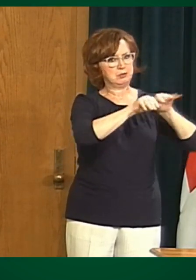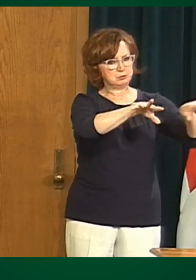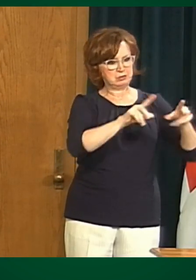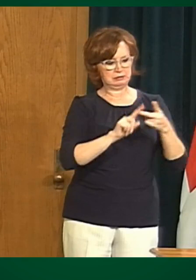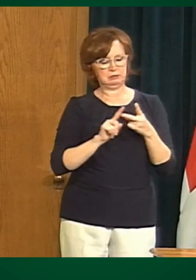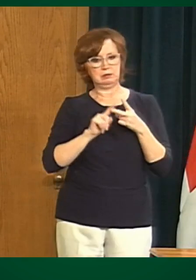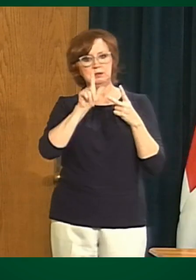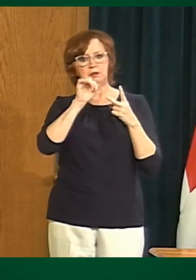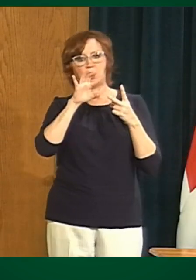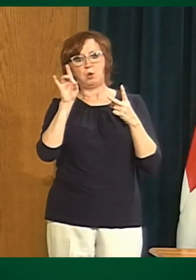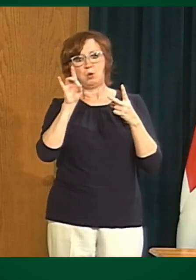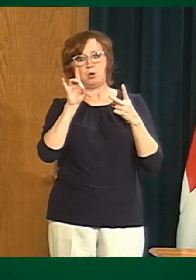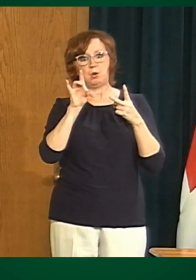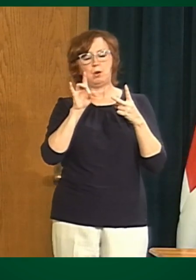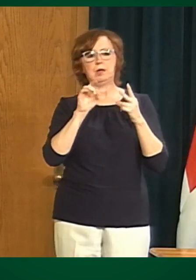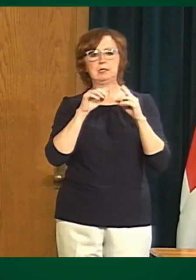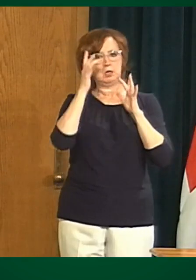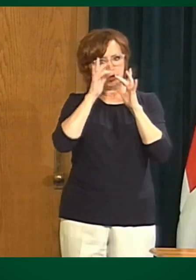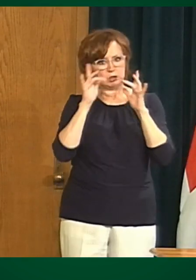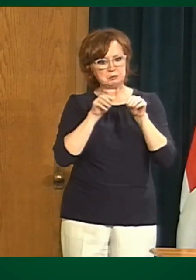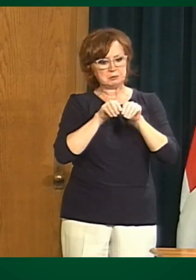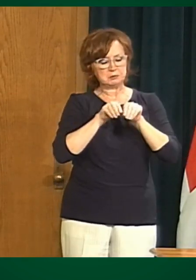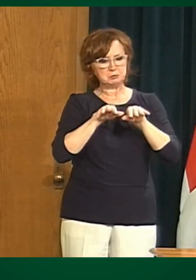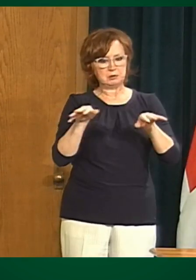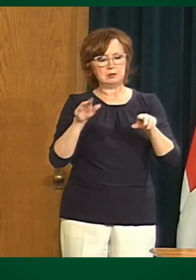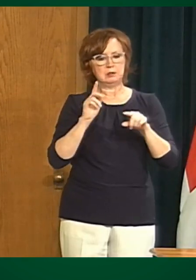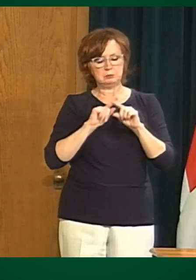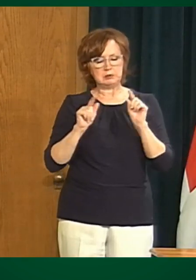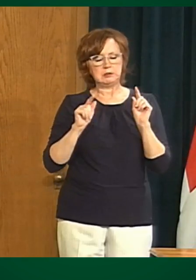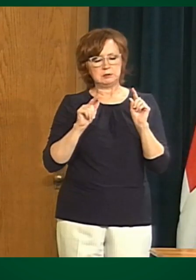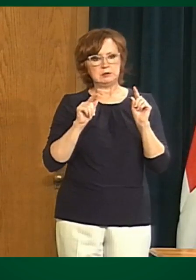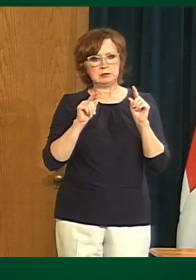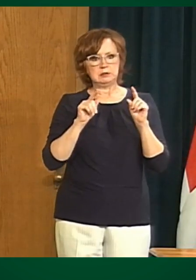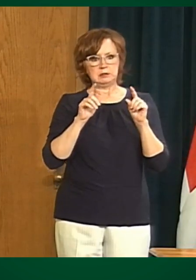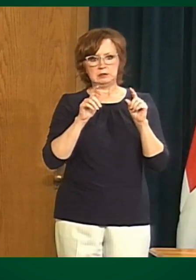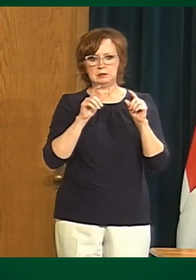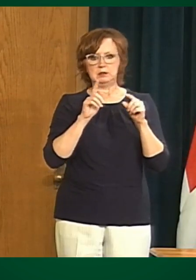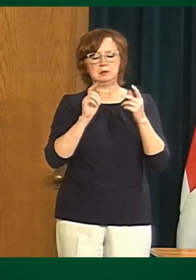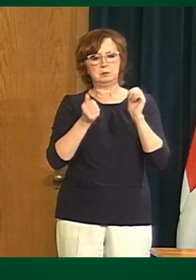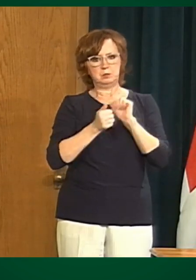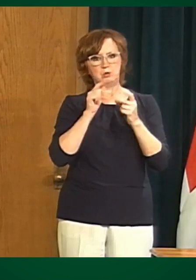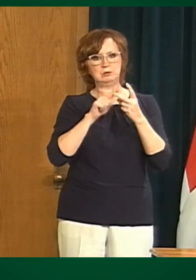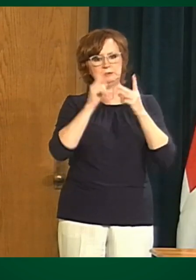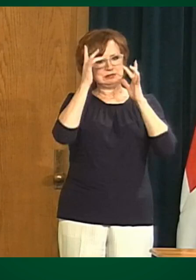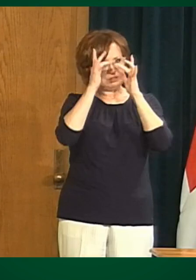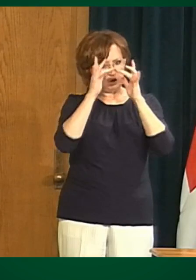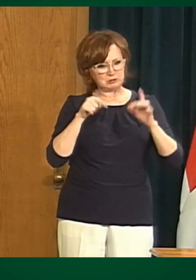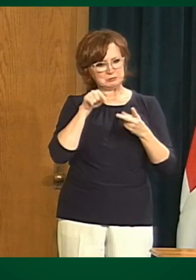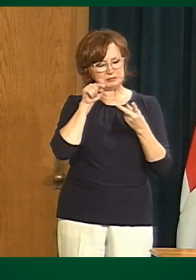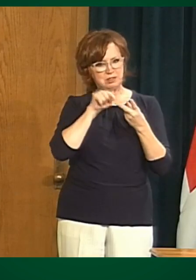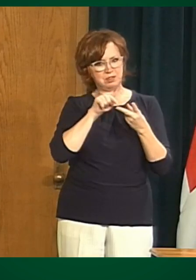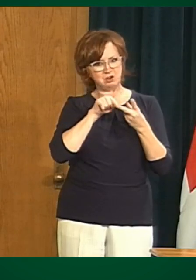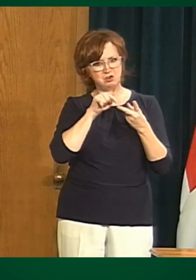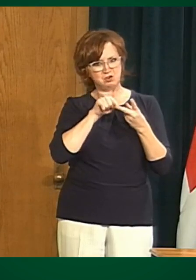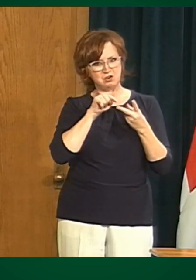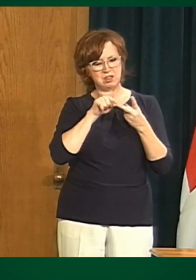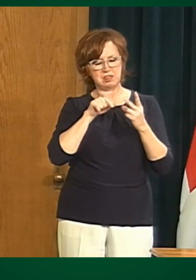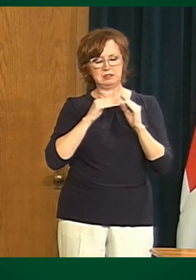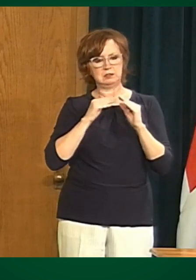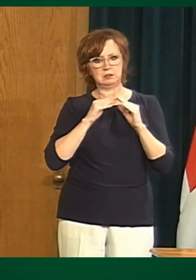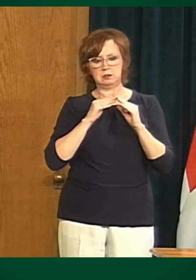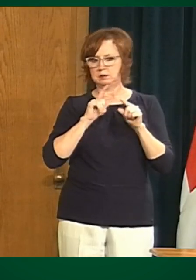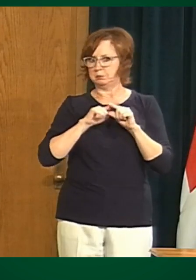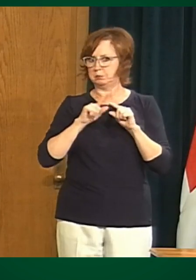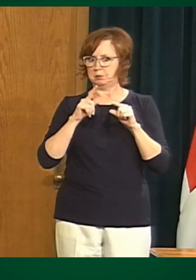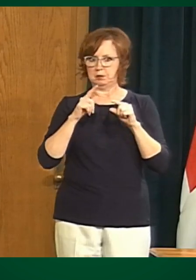ongoing cases in the community that have been managed just like everywhere else. But right now, there's a cluster of cases linked to the Lloydminster Hospital that, again, is being managed